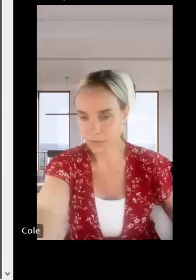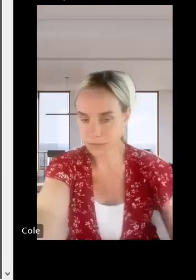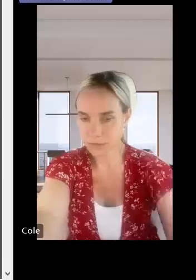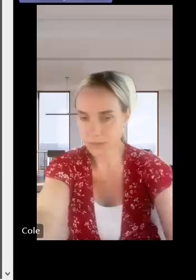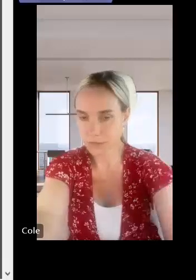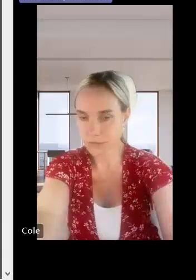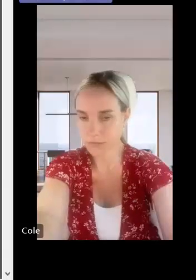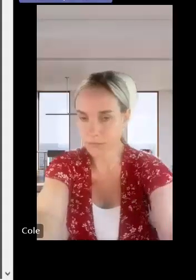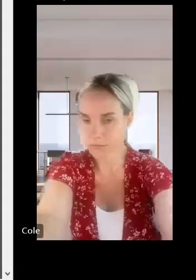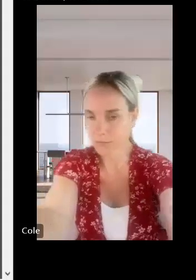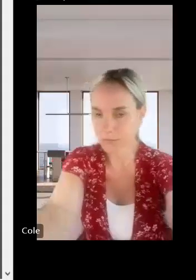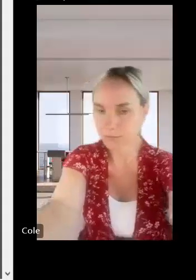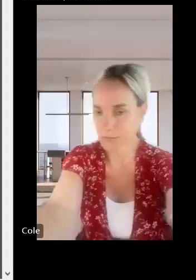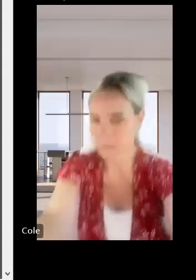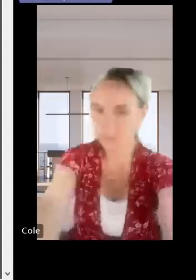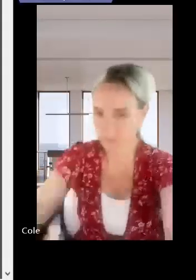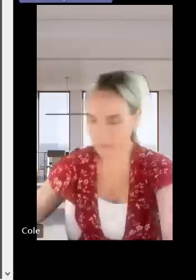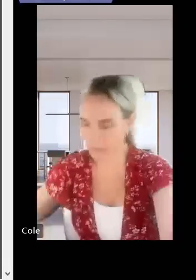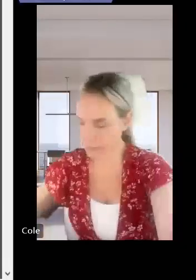So